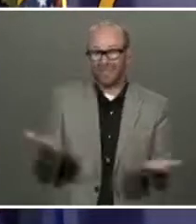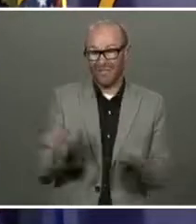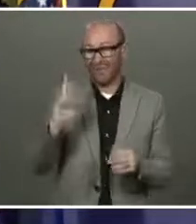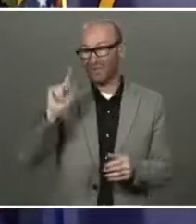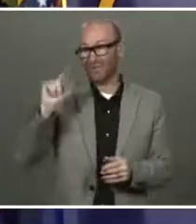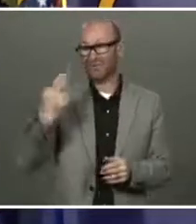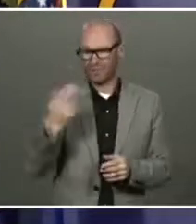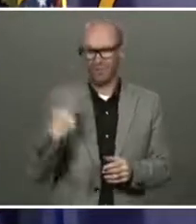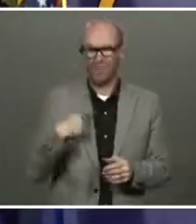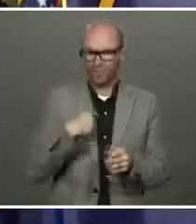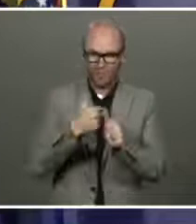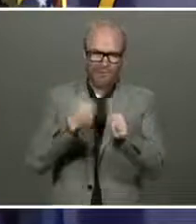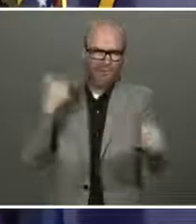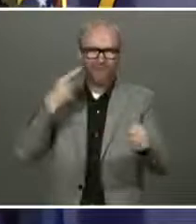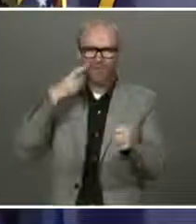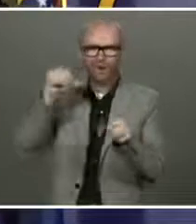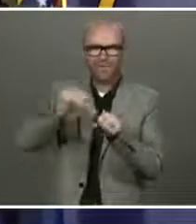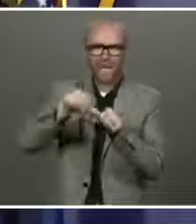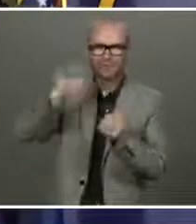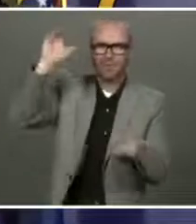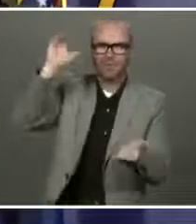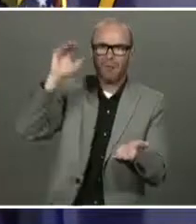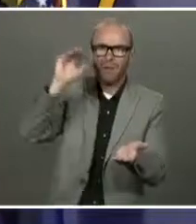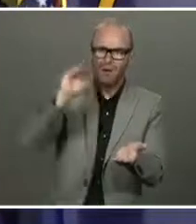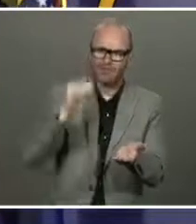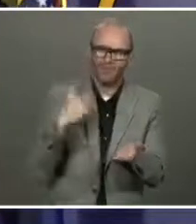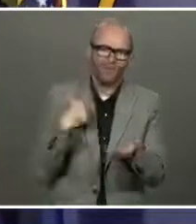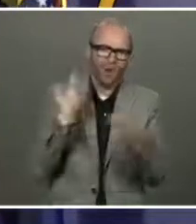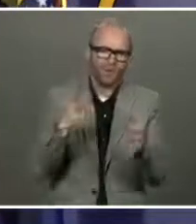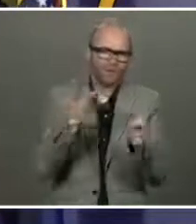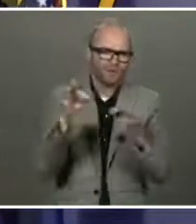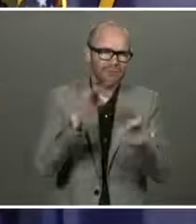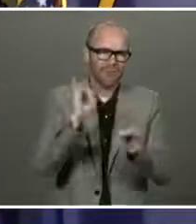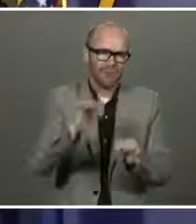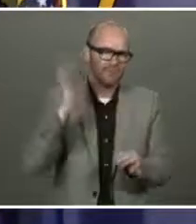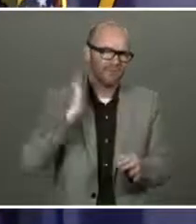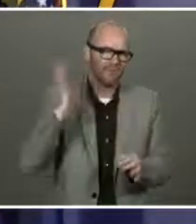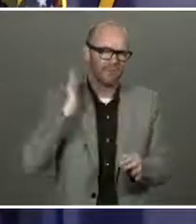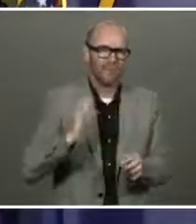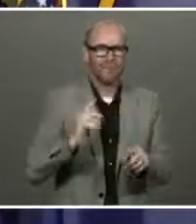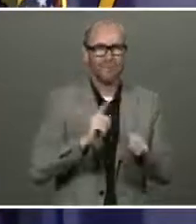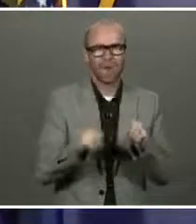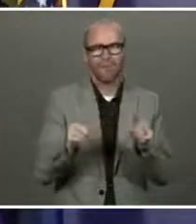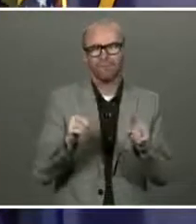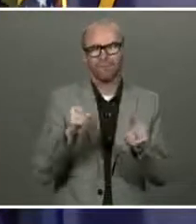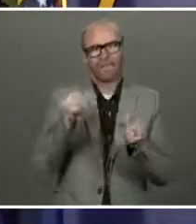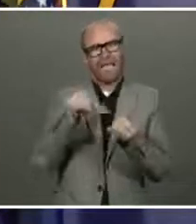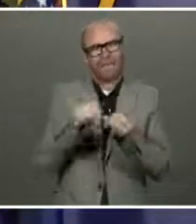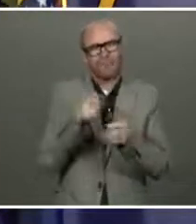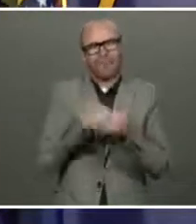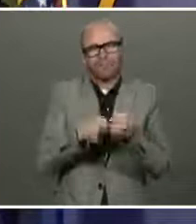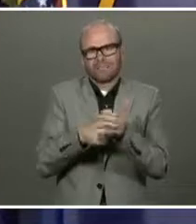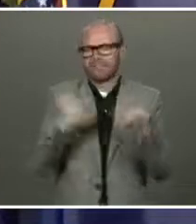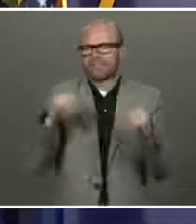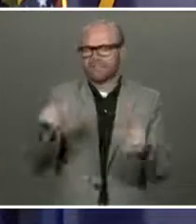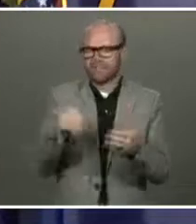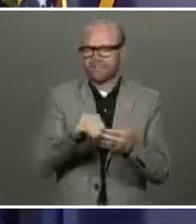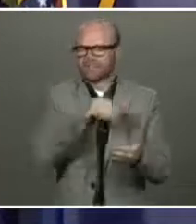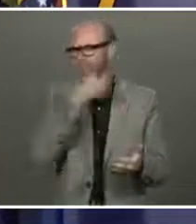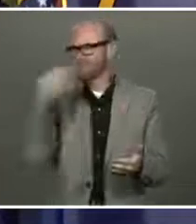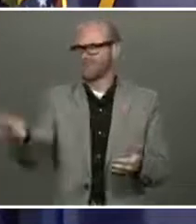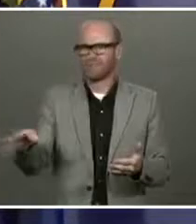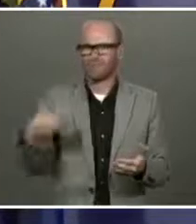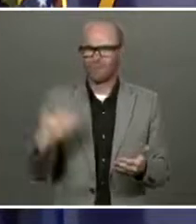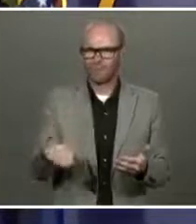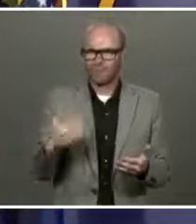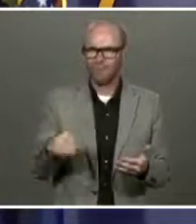behind the rest of the nation for reasons that we've talked about before. So there's still that piece that is coming down,